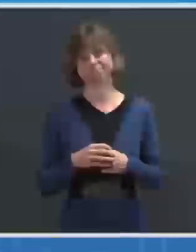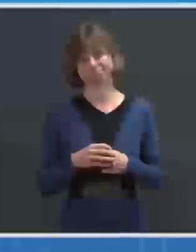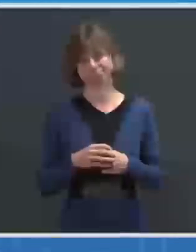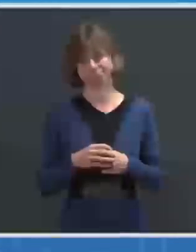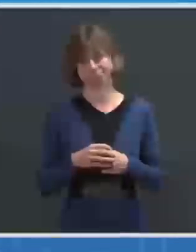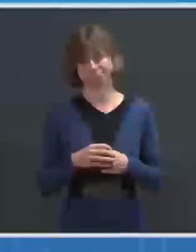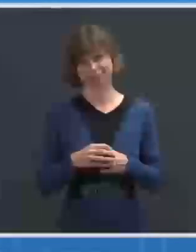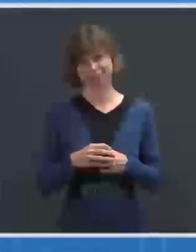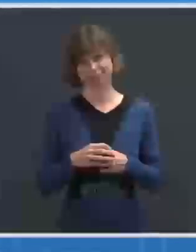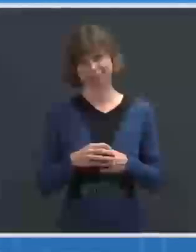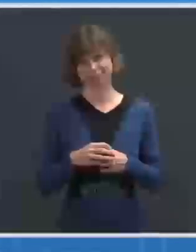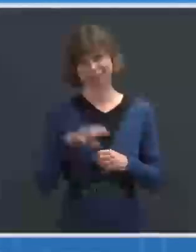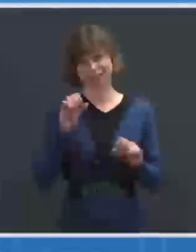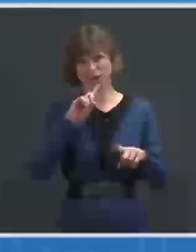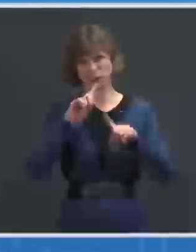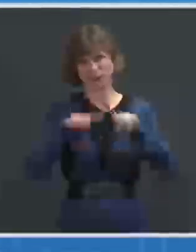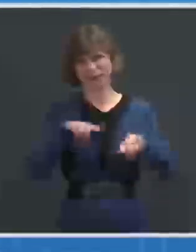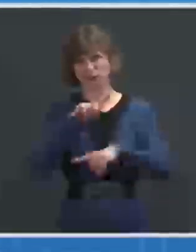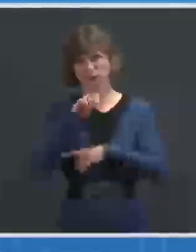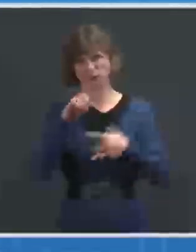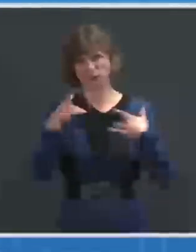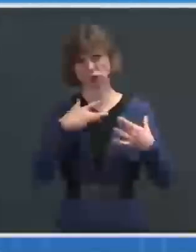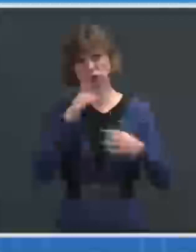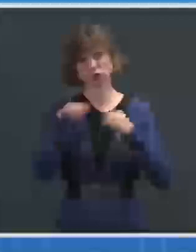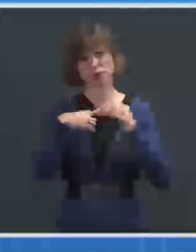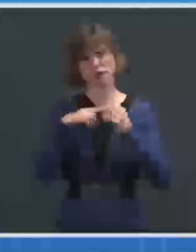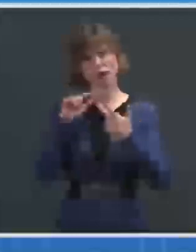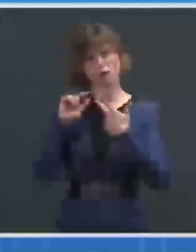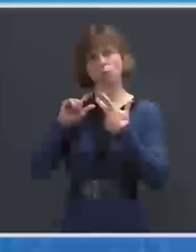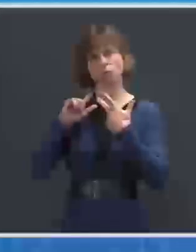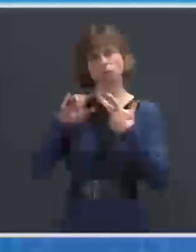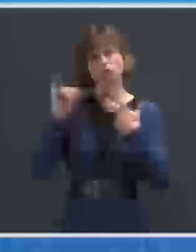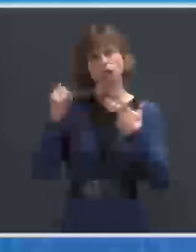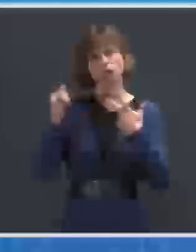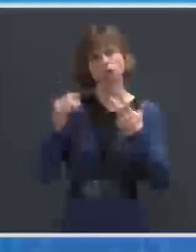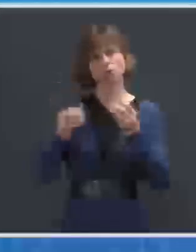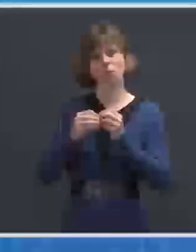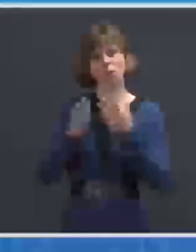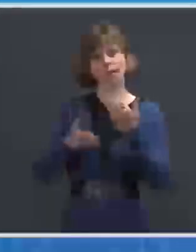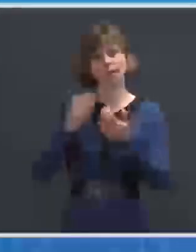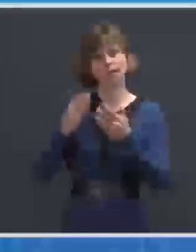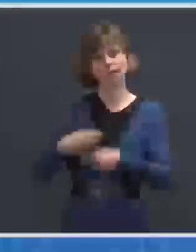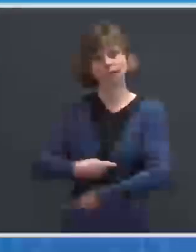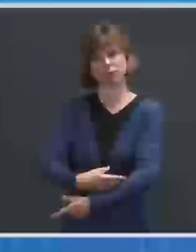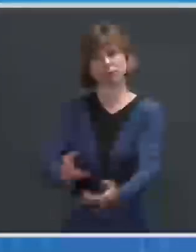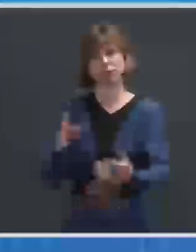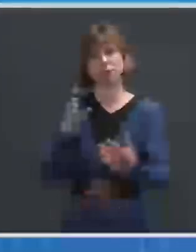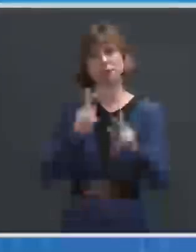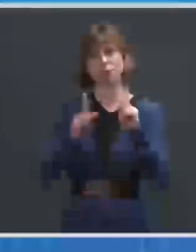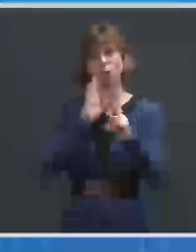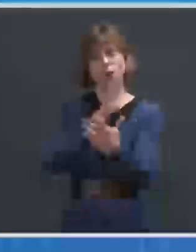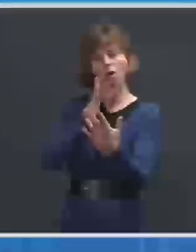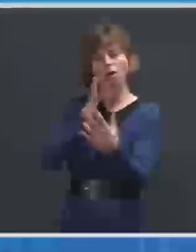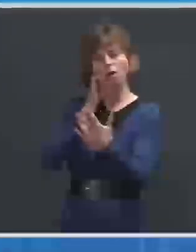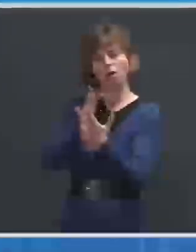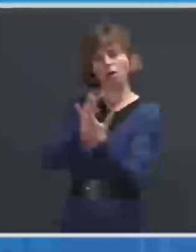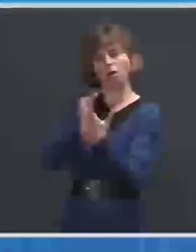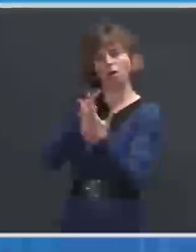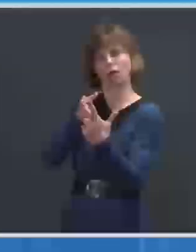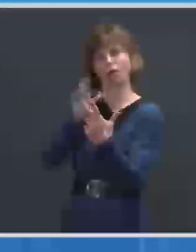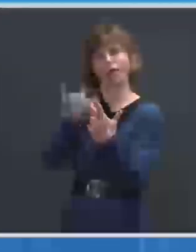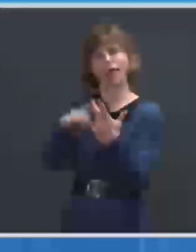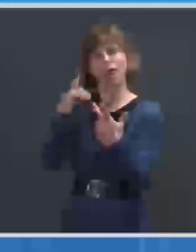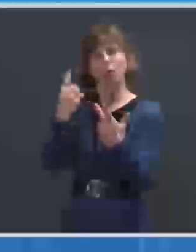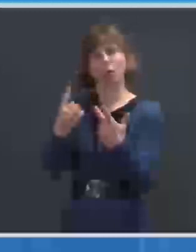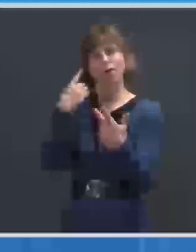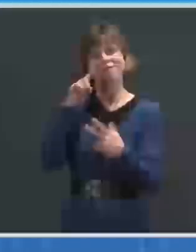concerns that the more easily deployable nature of the Johnson & Johnson vaccine will make it the go-to vaccine for marginalized and harder to reach